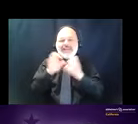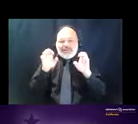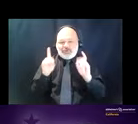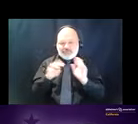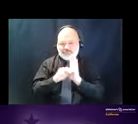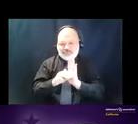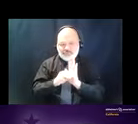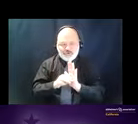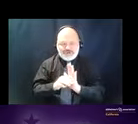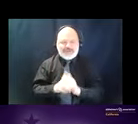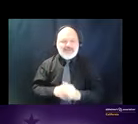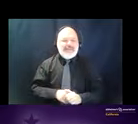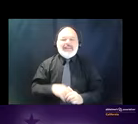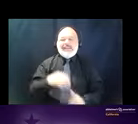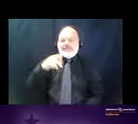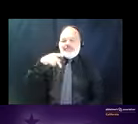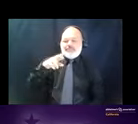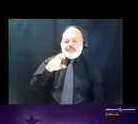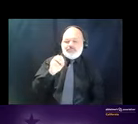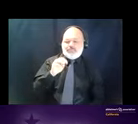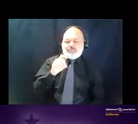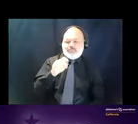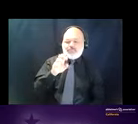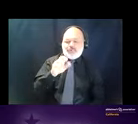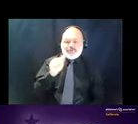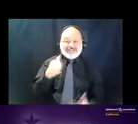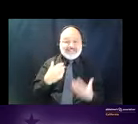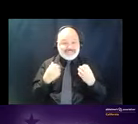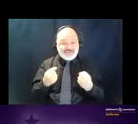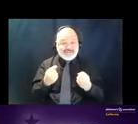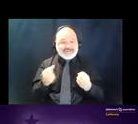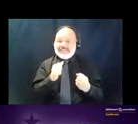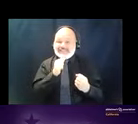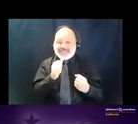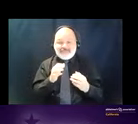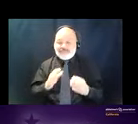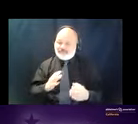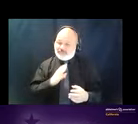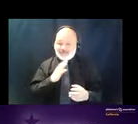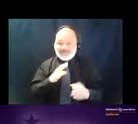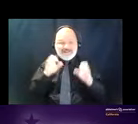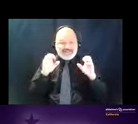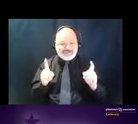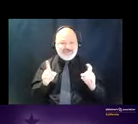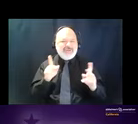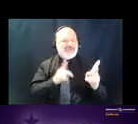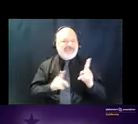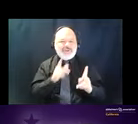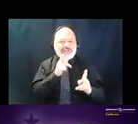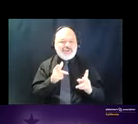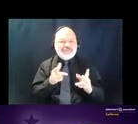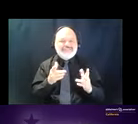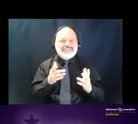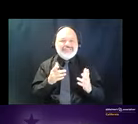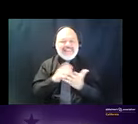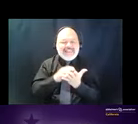the Promotora de Salud, because it's really about informal education. People are eager to participate. People are eager to